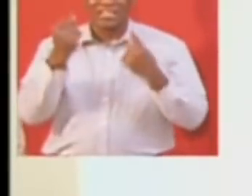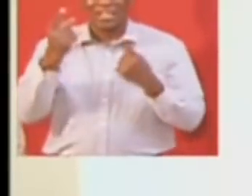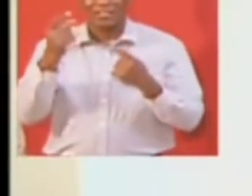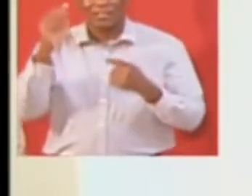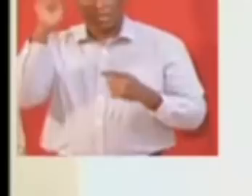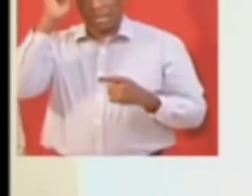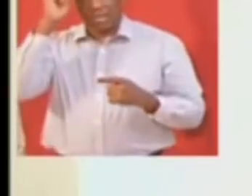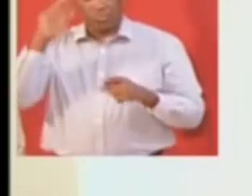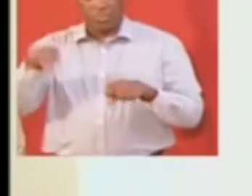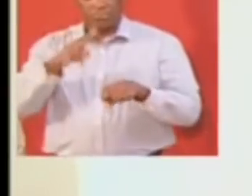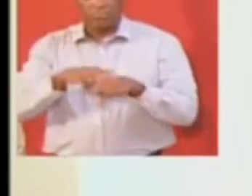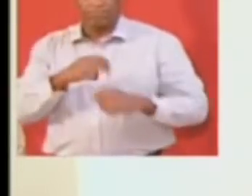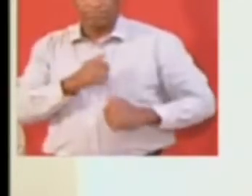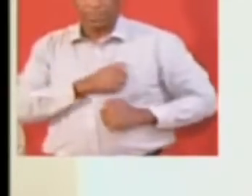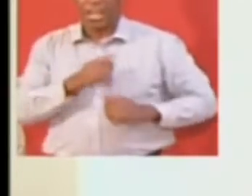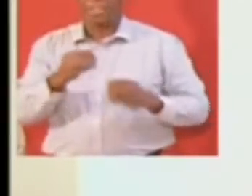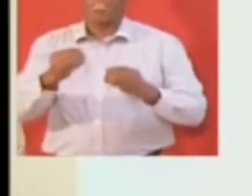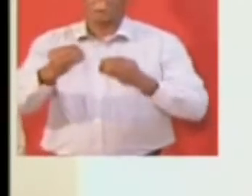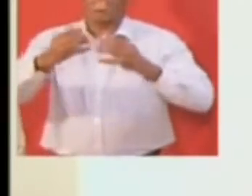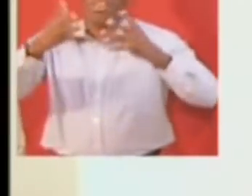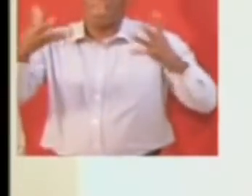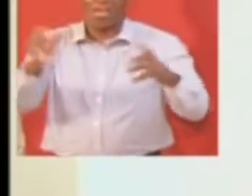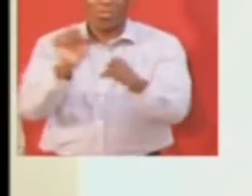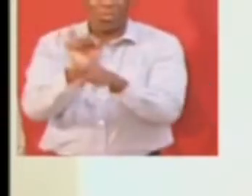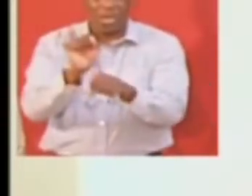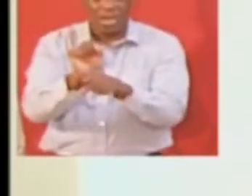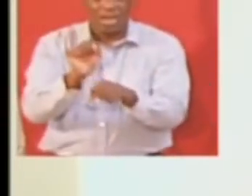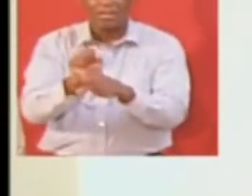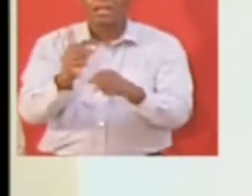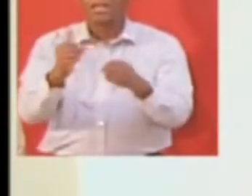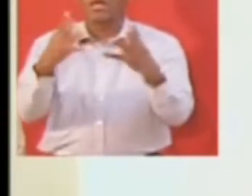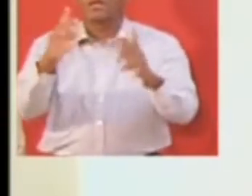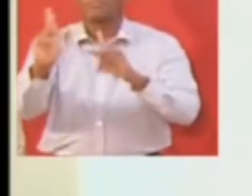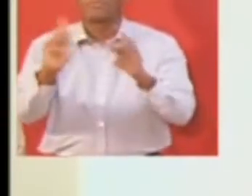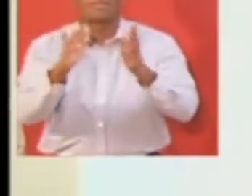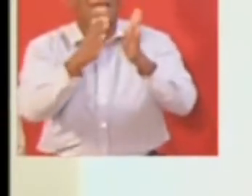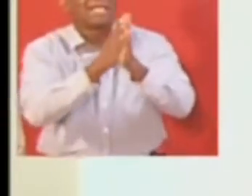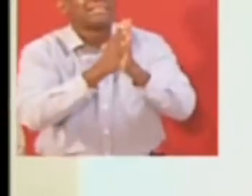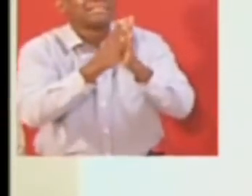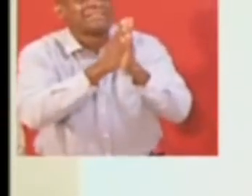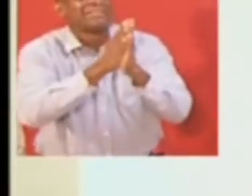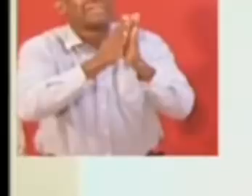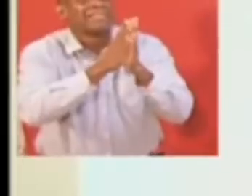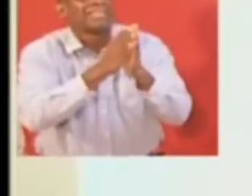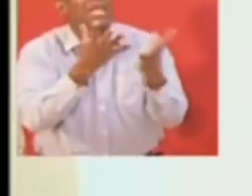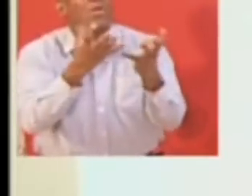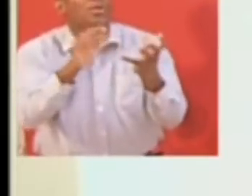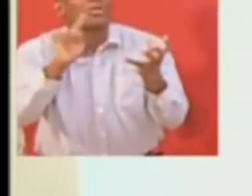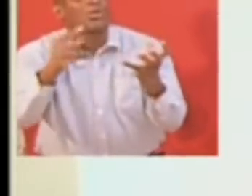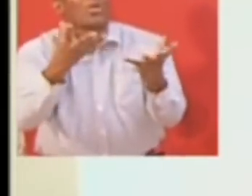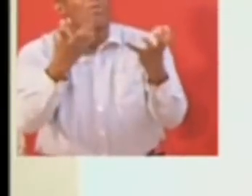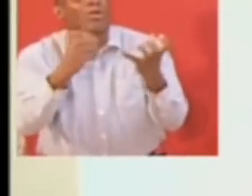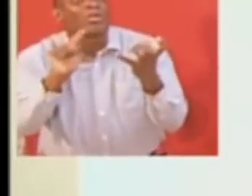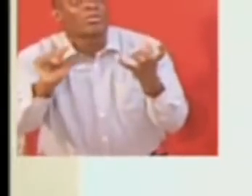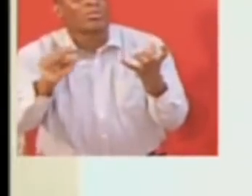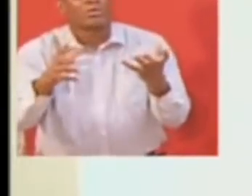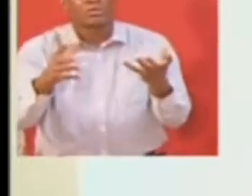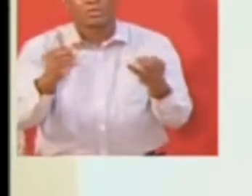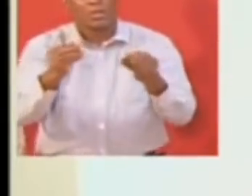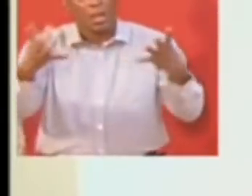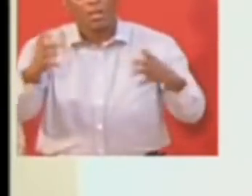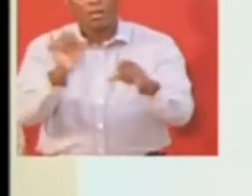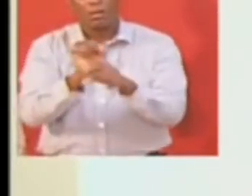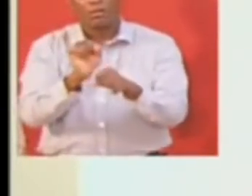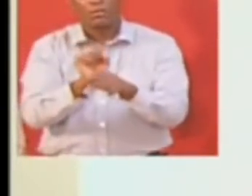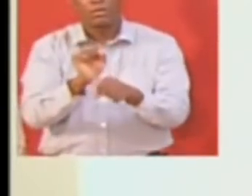satisfied that the decisions are made in the most reasonable way, and where there are urgencies, the Ministry